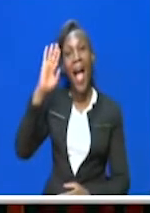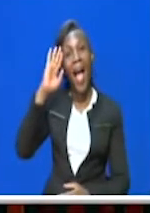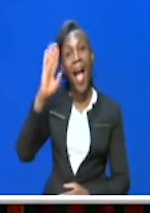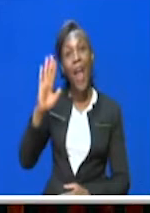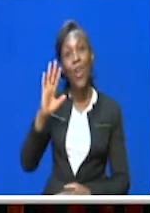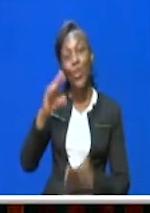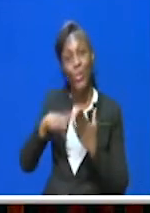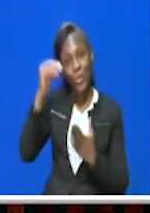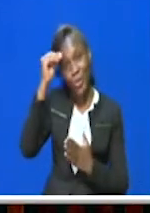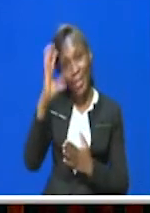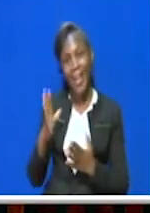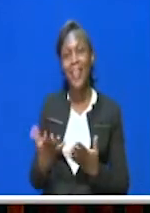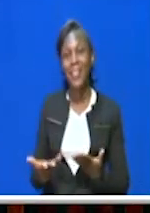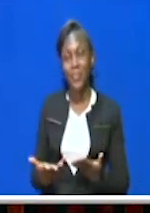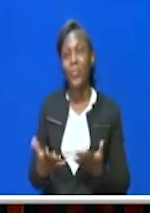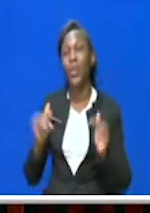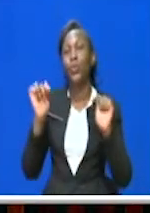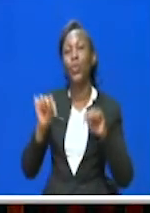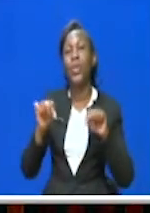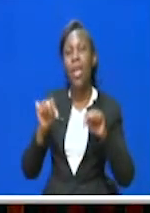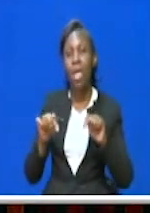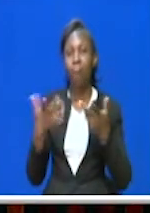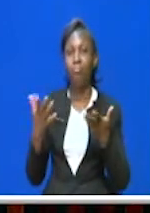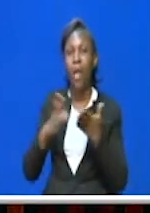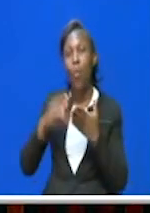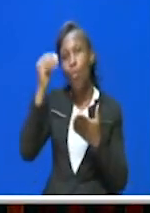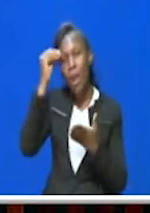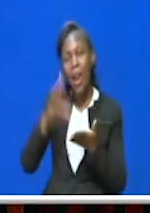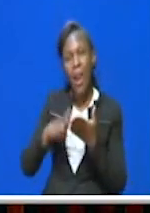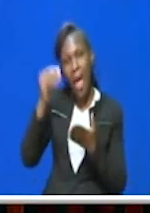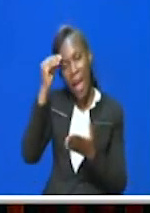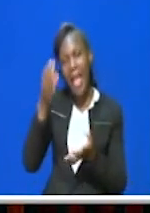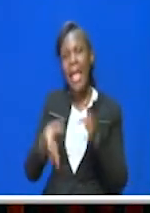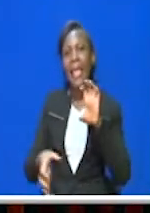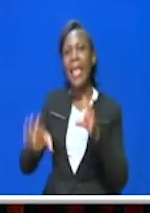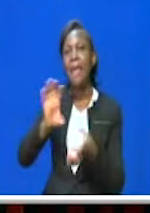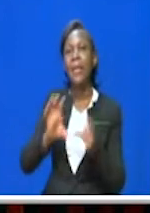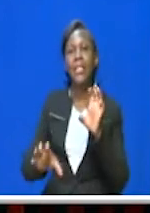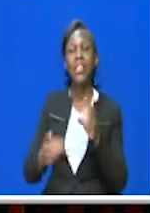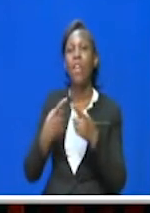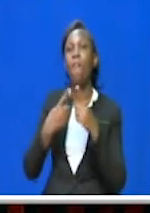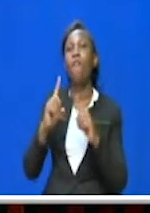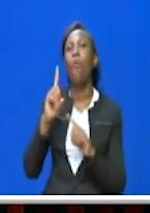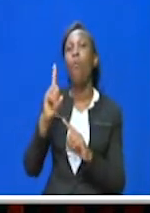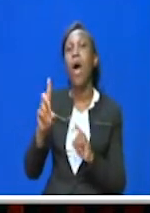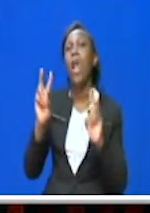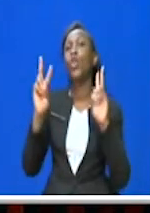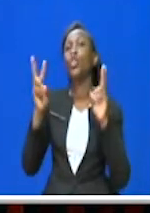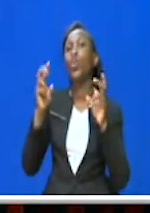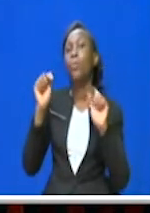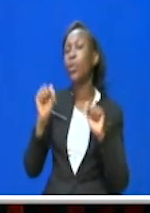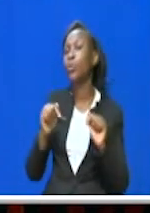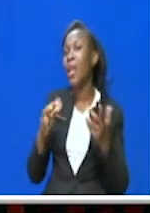my students. Today we are going to learn about chemistry form 1, and the topic for today is